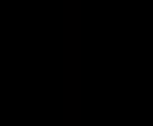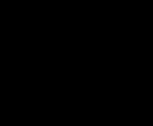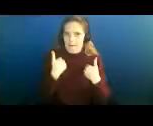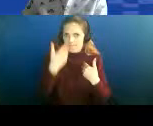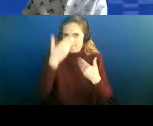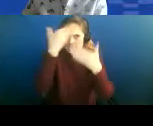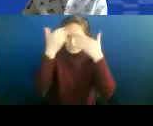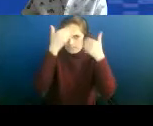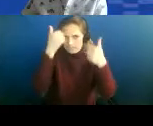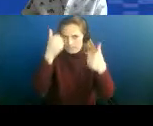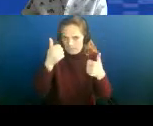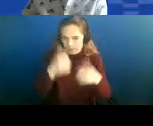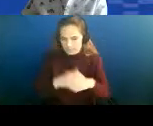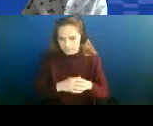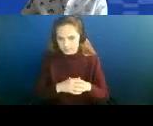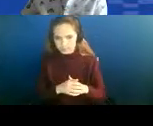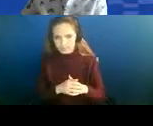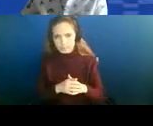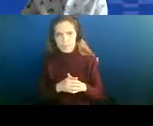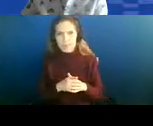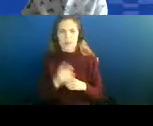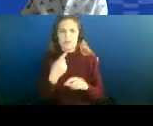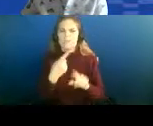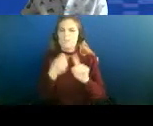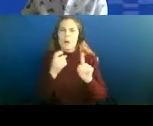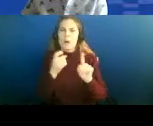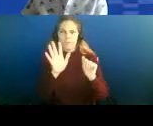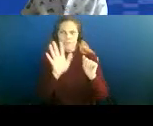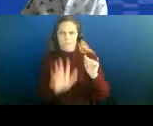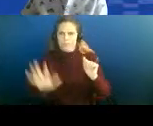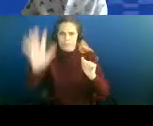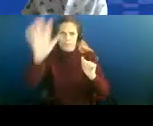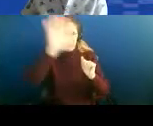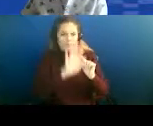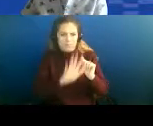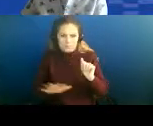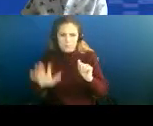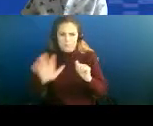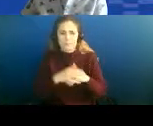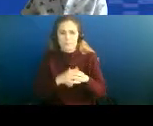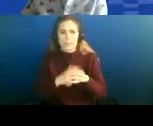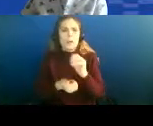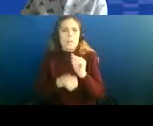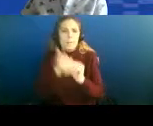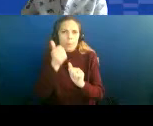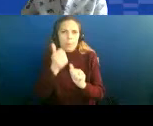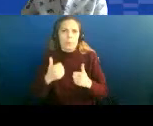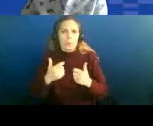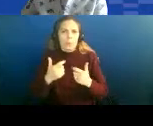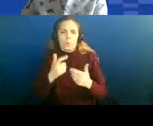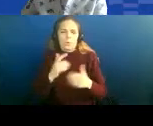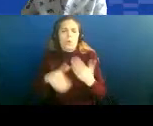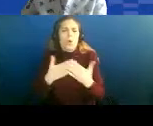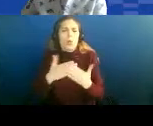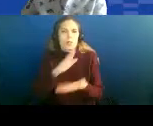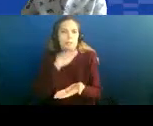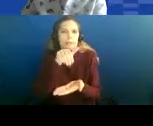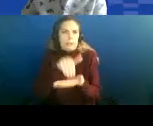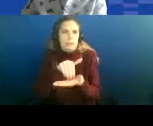with of folks living in central Canada, so that was Ontario or Quebec.